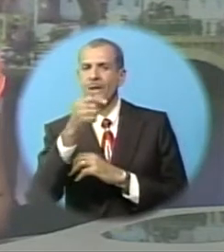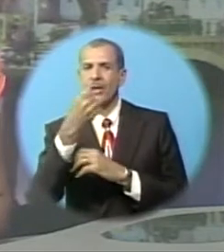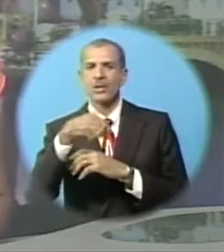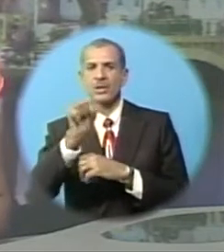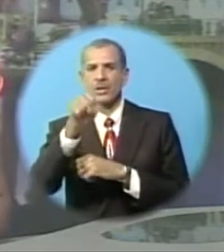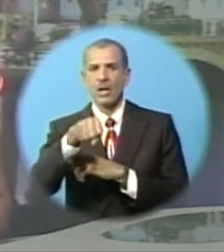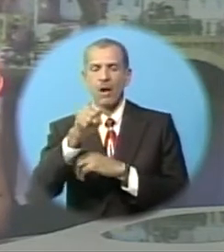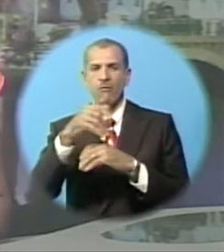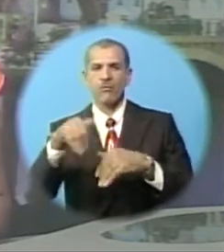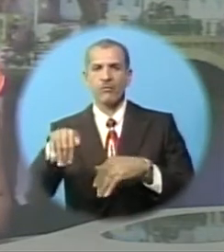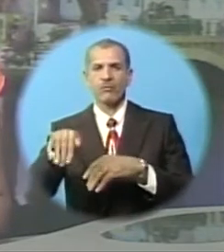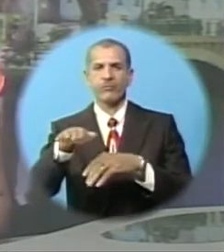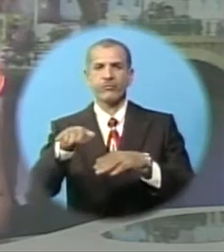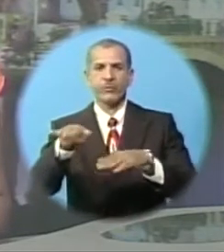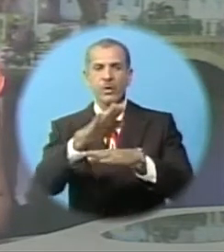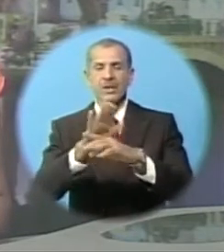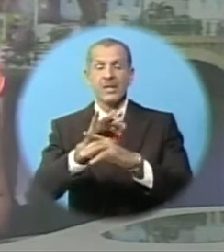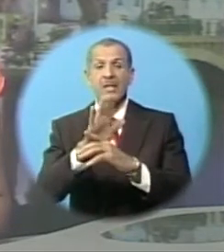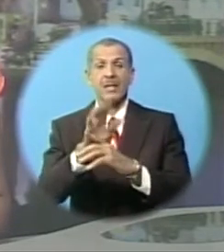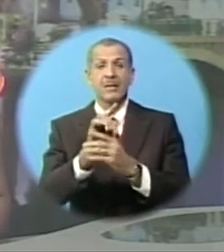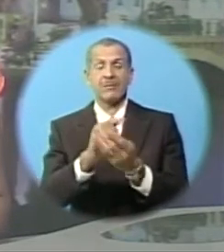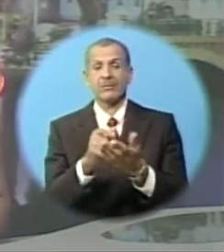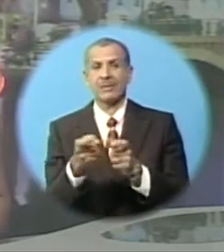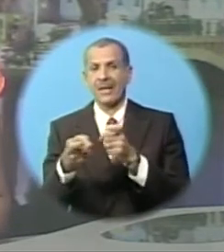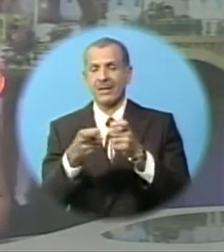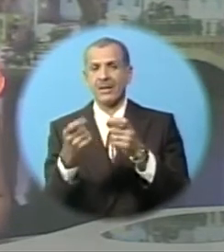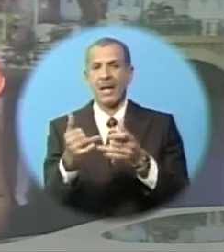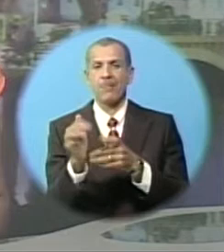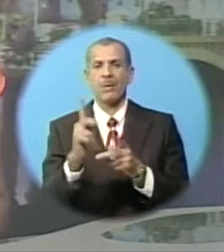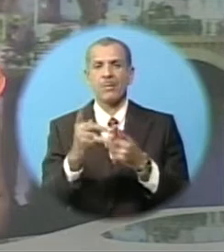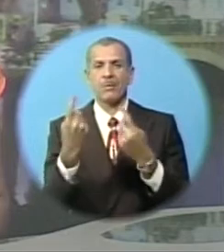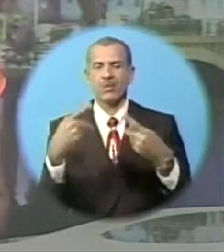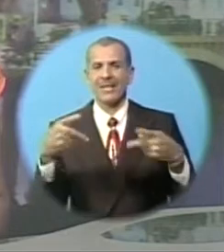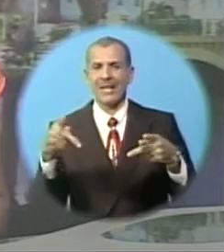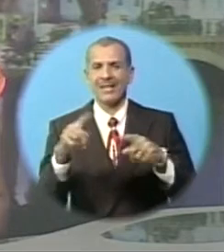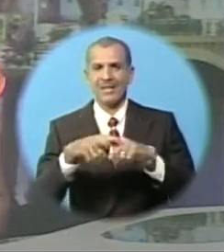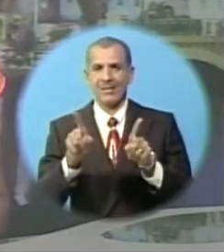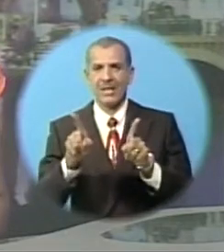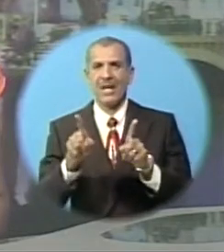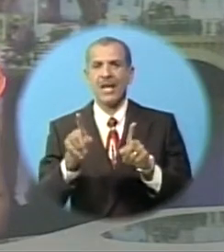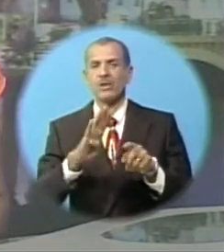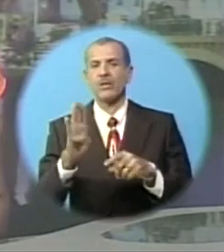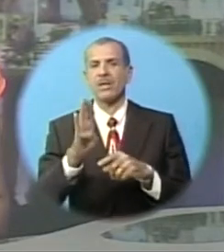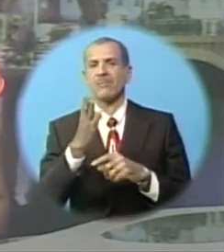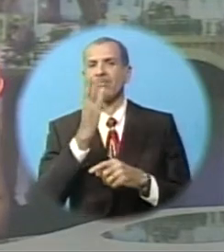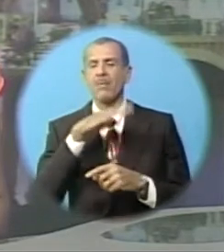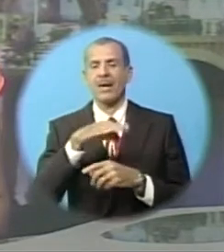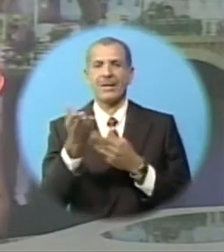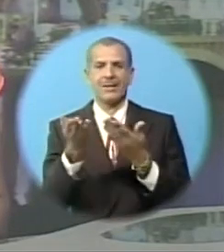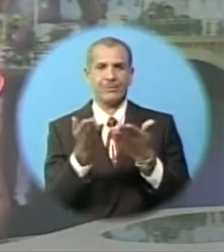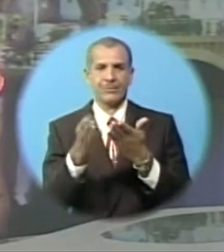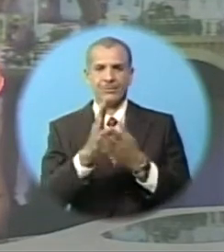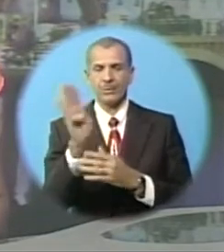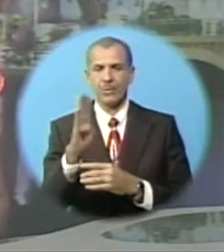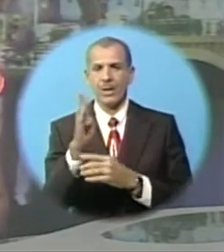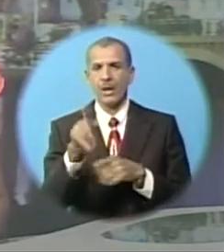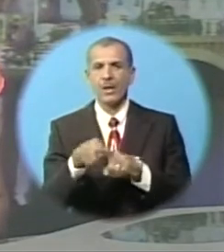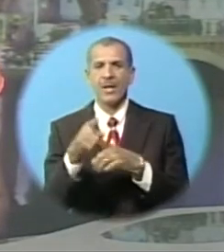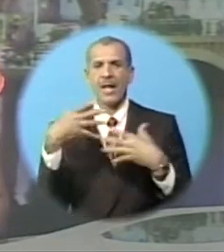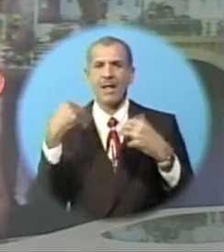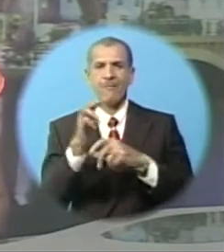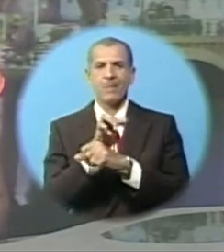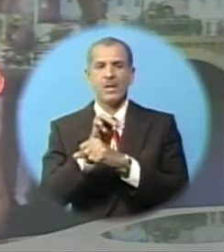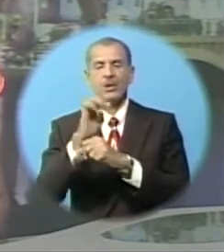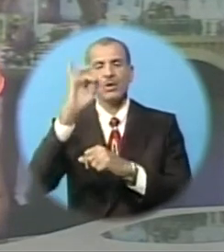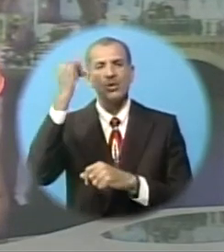being dealt with urgently, and people who try to pretend otherwise are doing Barbados a serious disservice. This is according to Health Minister